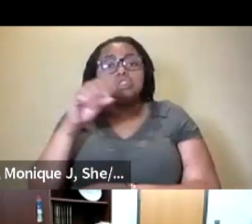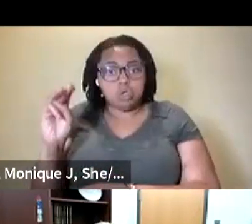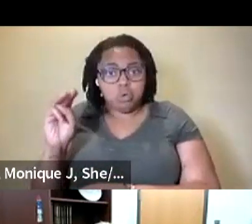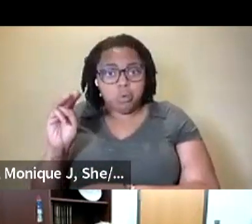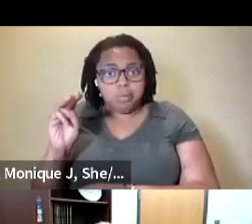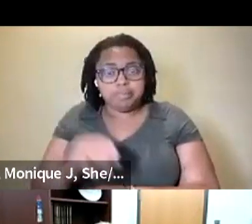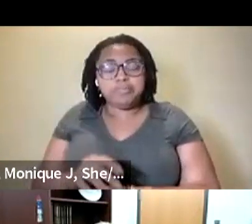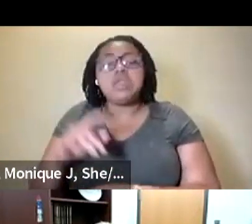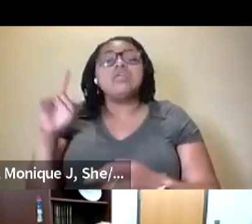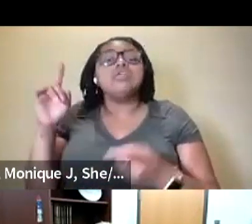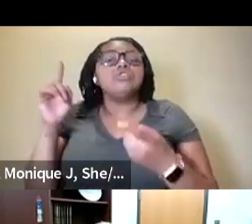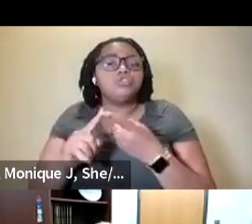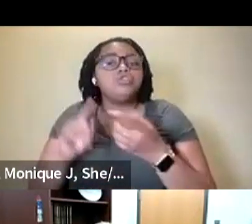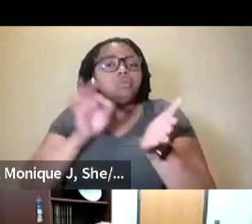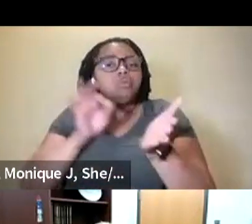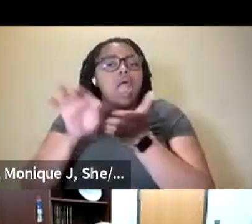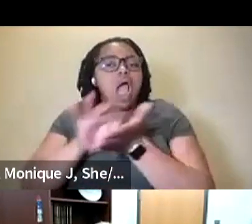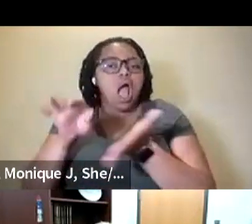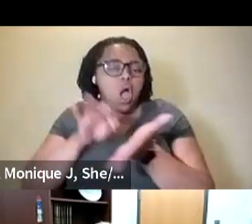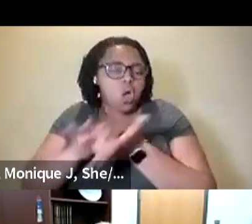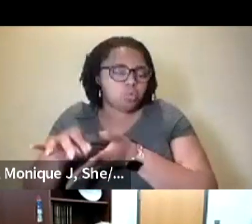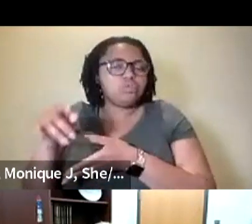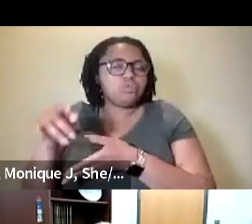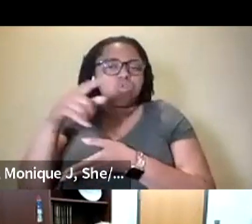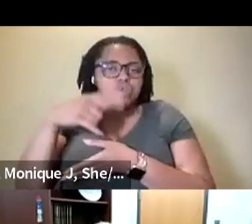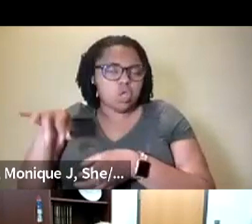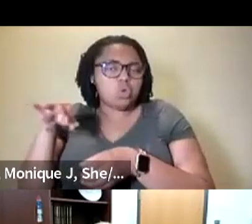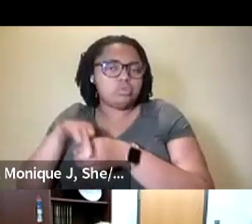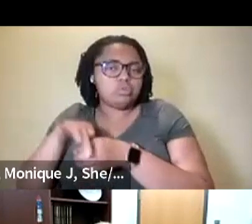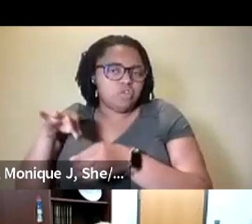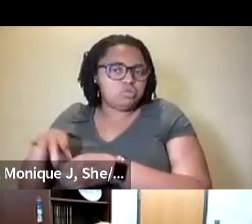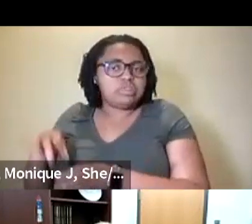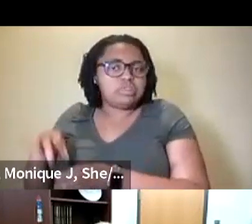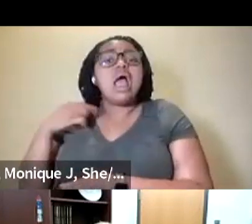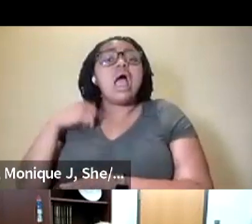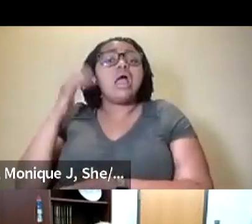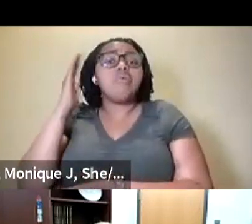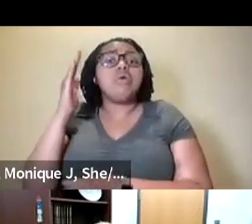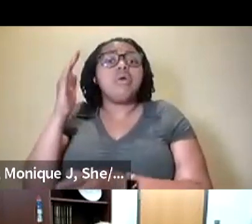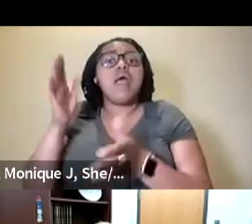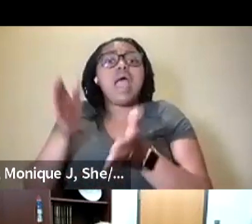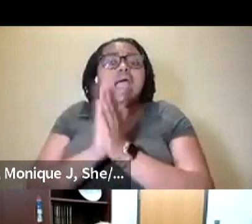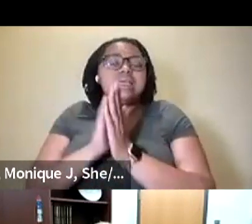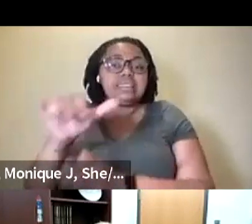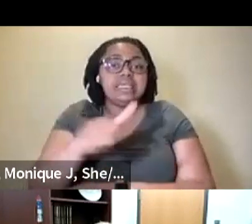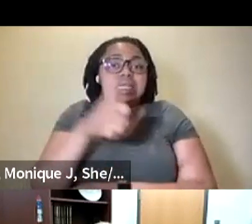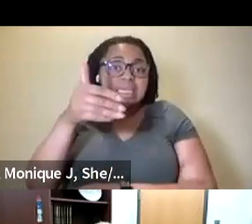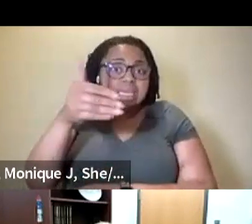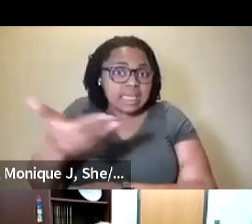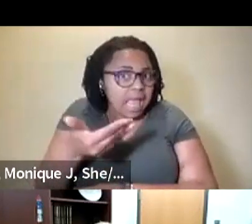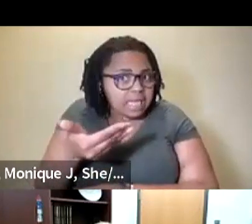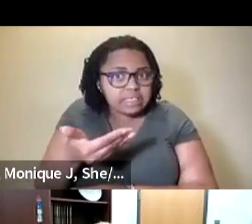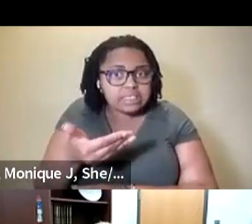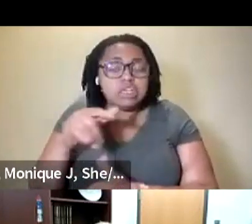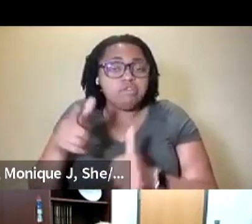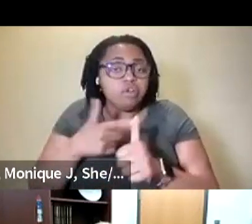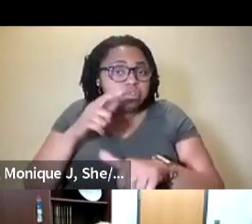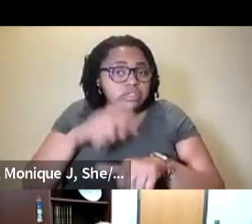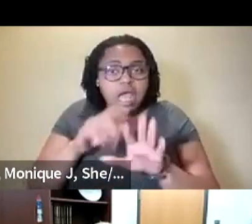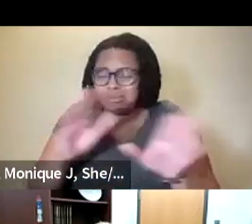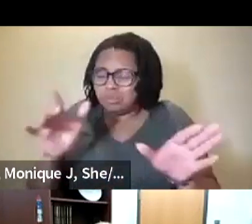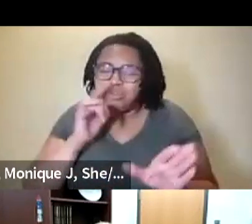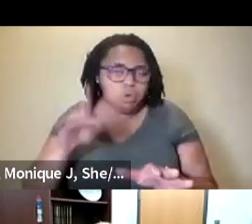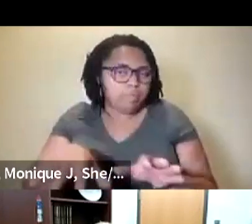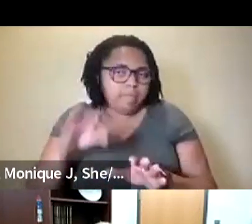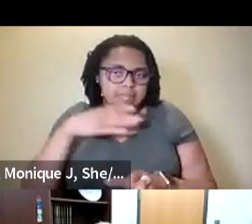To get the tallies for those, I will ask any guests to please refrain from making a selection. We have